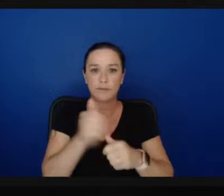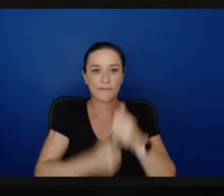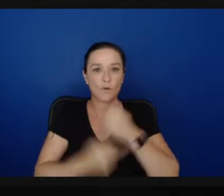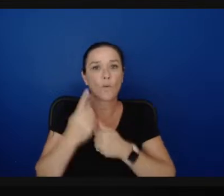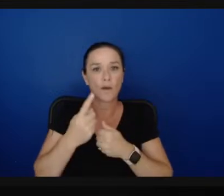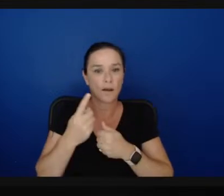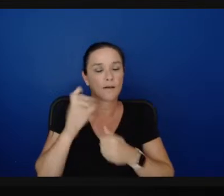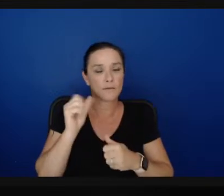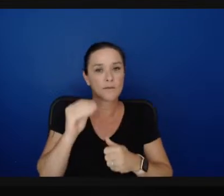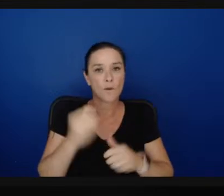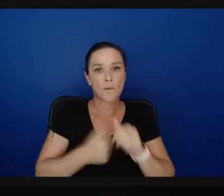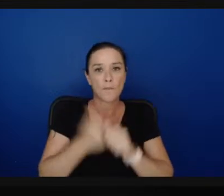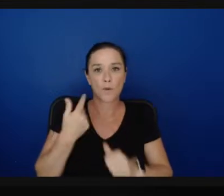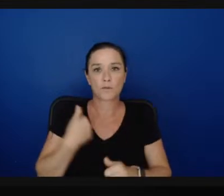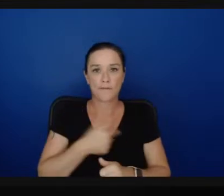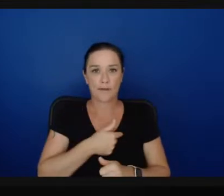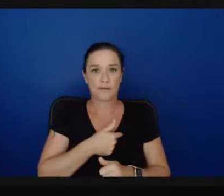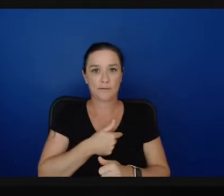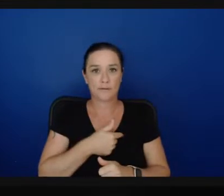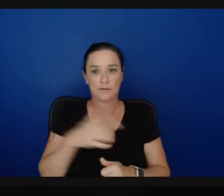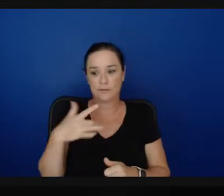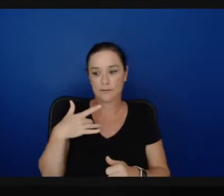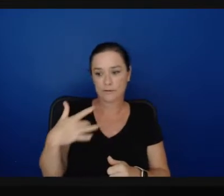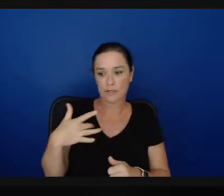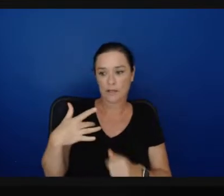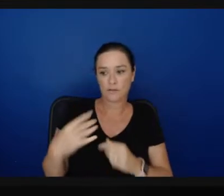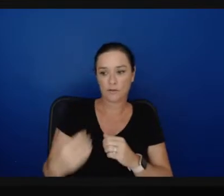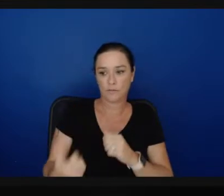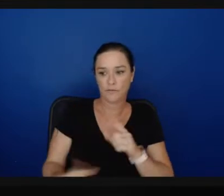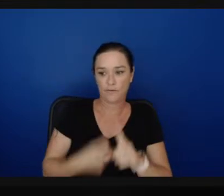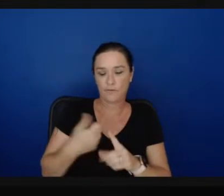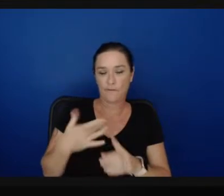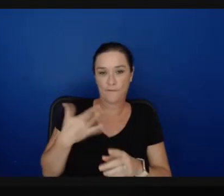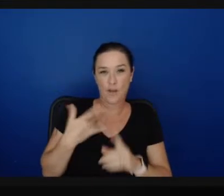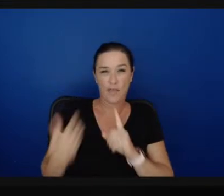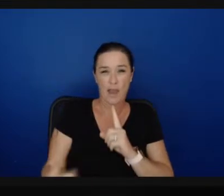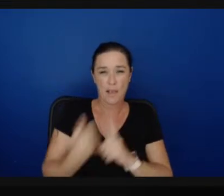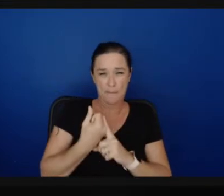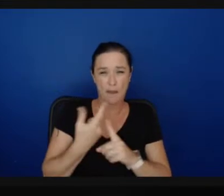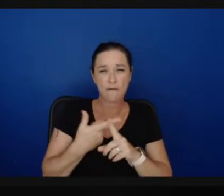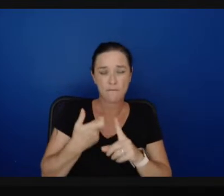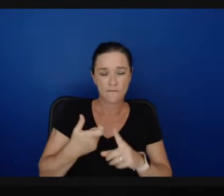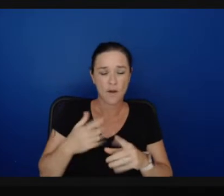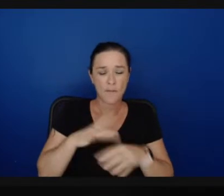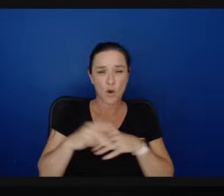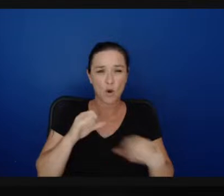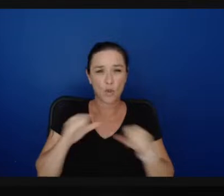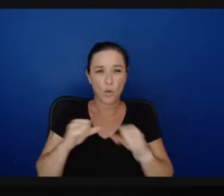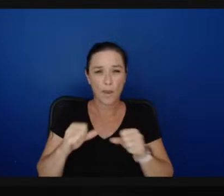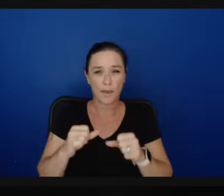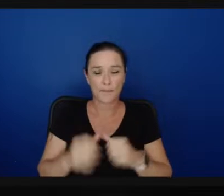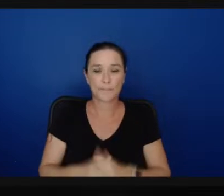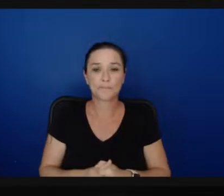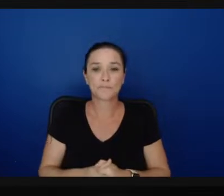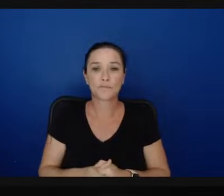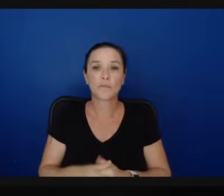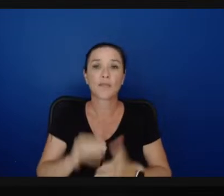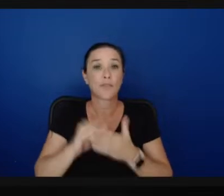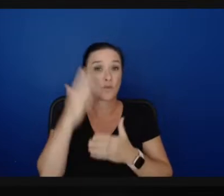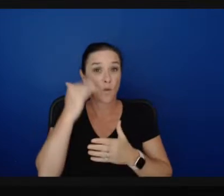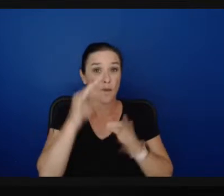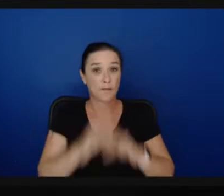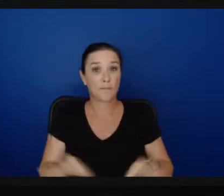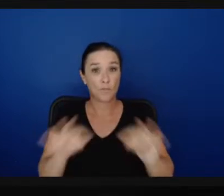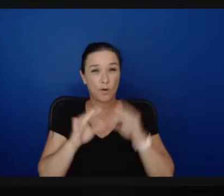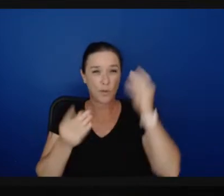most of us are most likely to be impacted by an earthquake above everything else. And that's why it's so important to think about this